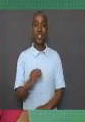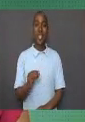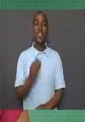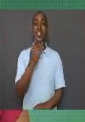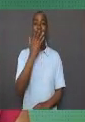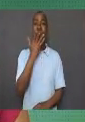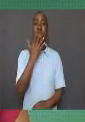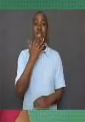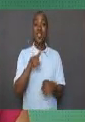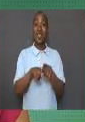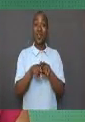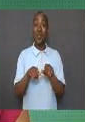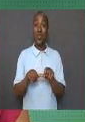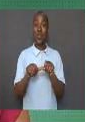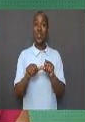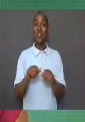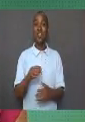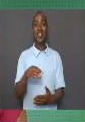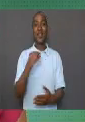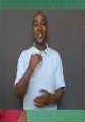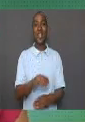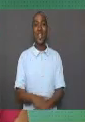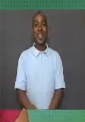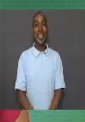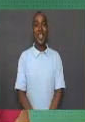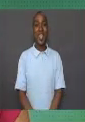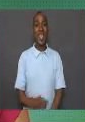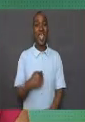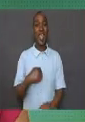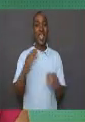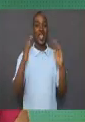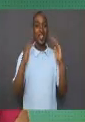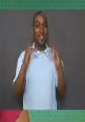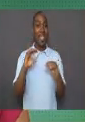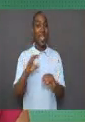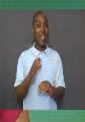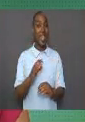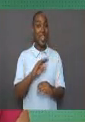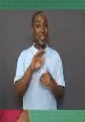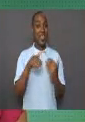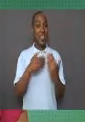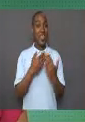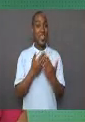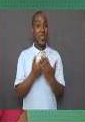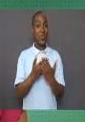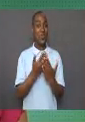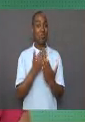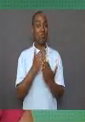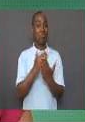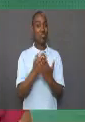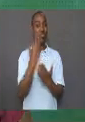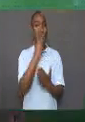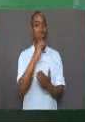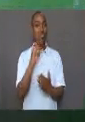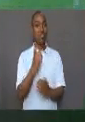blood compatibility. I hope you found this lesson interesting and